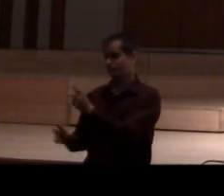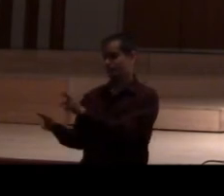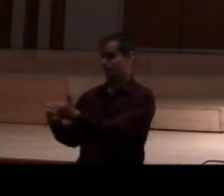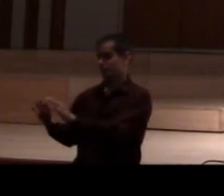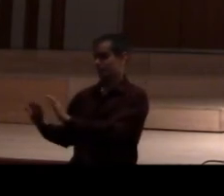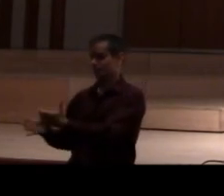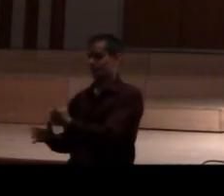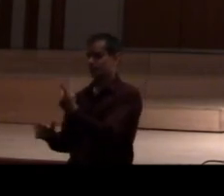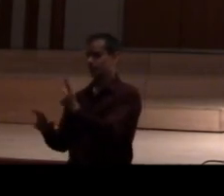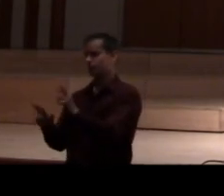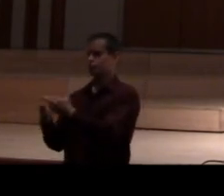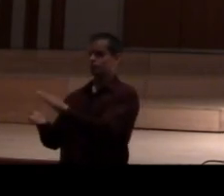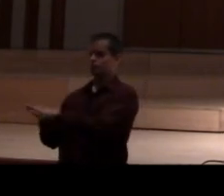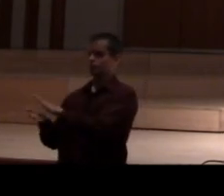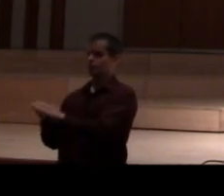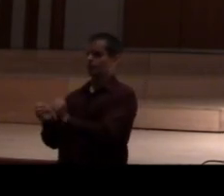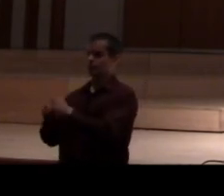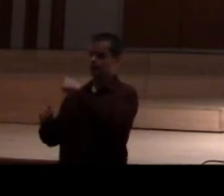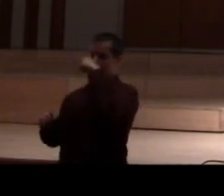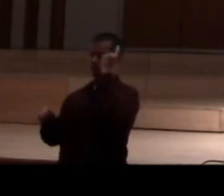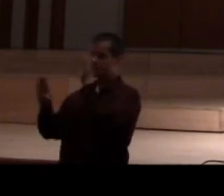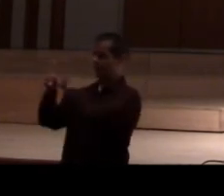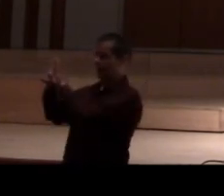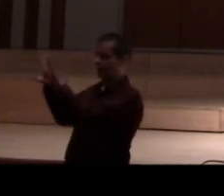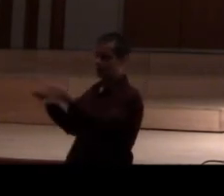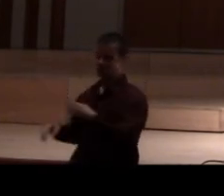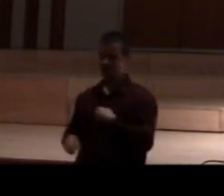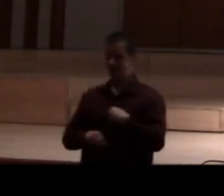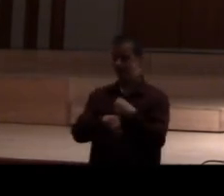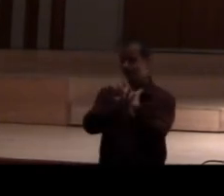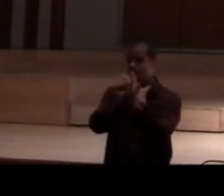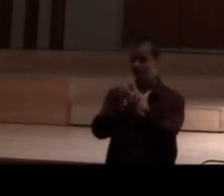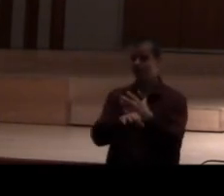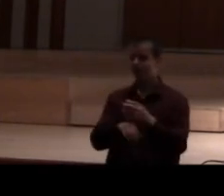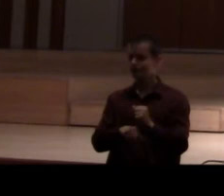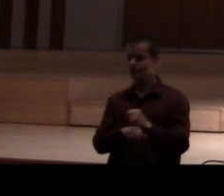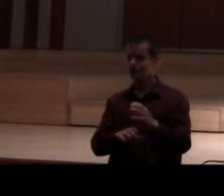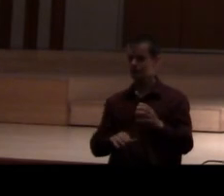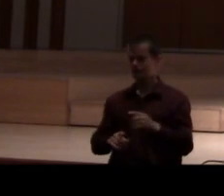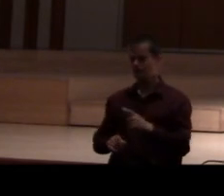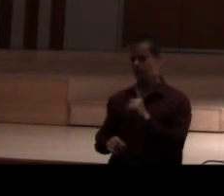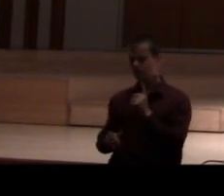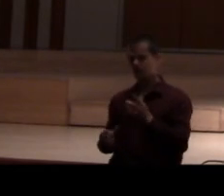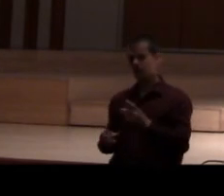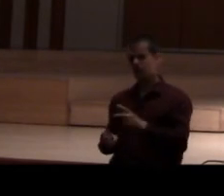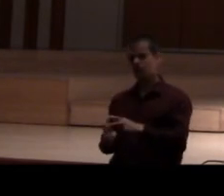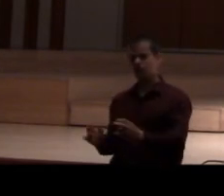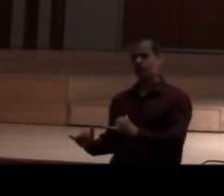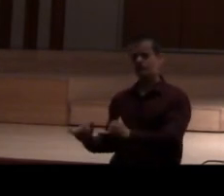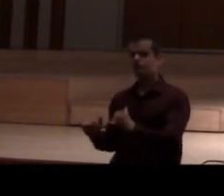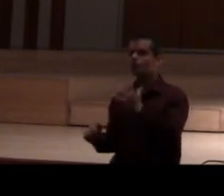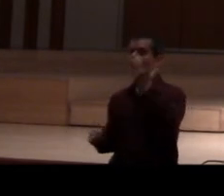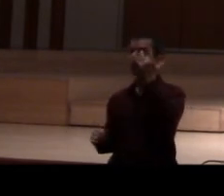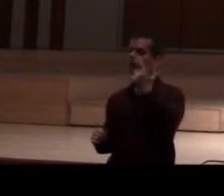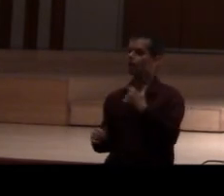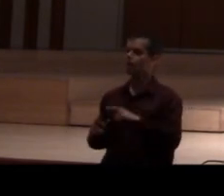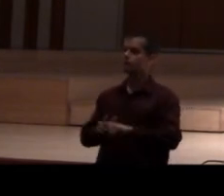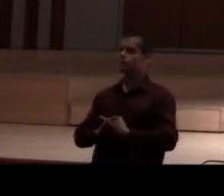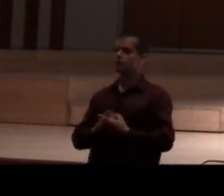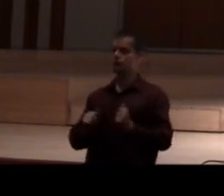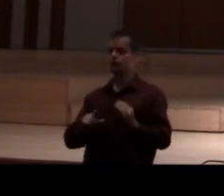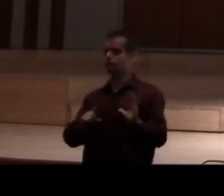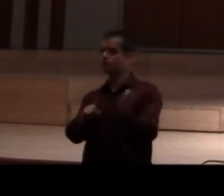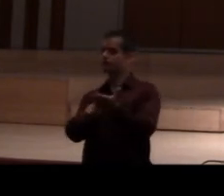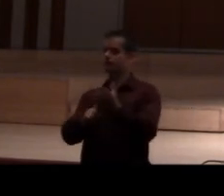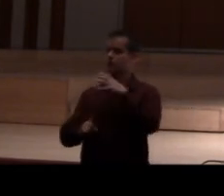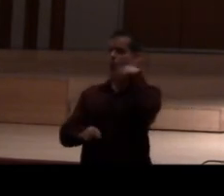one-room schoolhouse up in front of a blackboard, and I was in front of a video conferencing camera. But we both started out trying to prove ourselves to an older